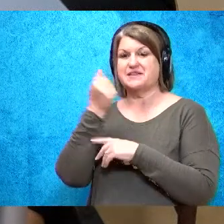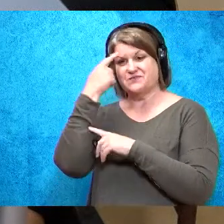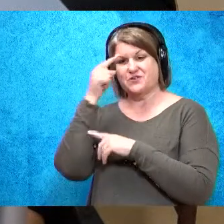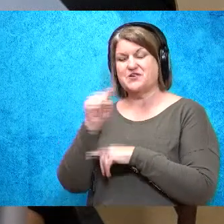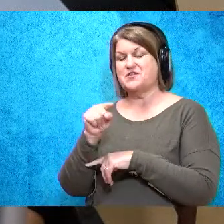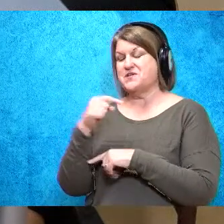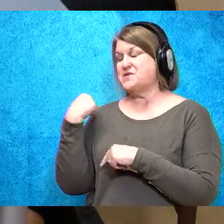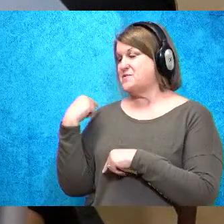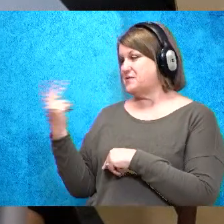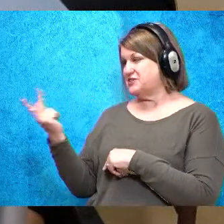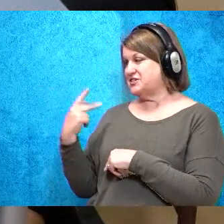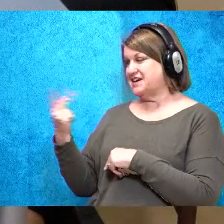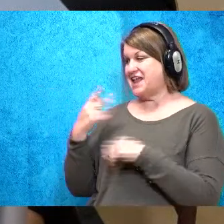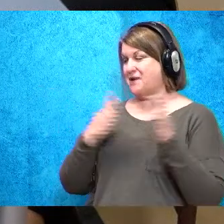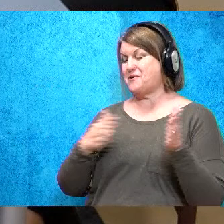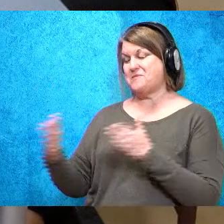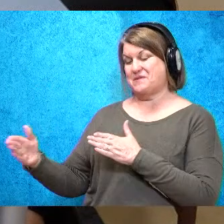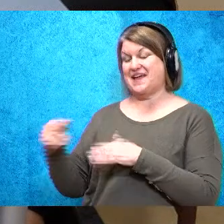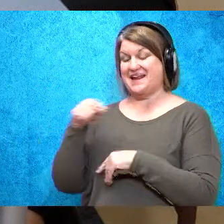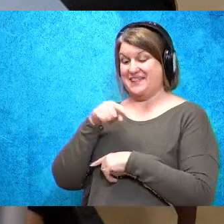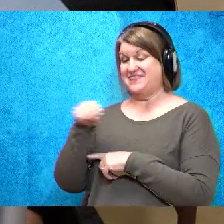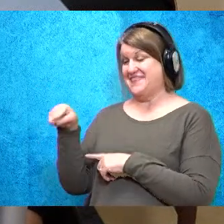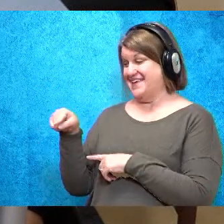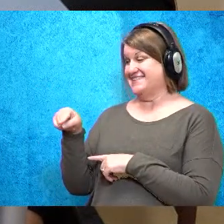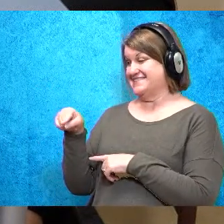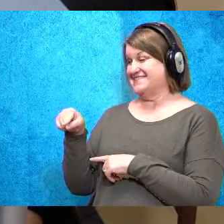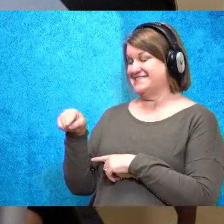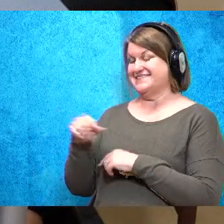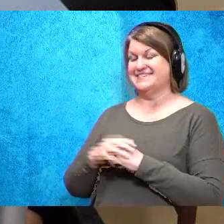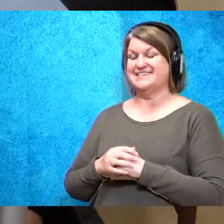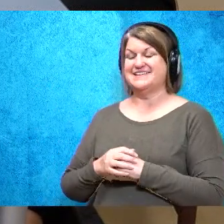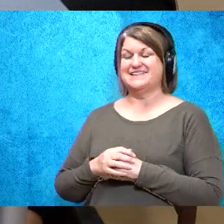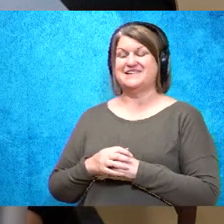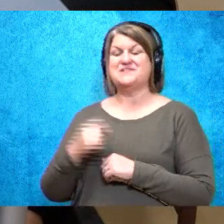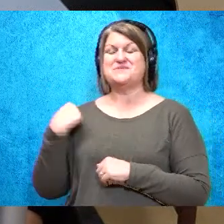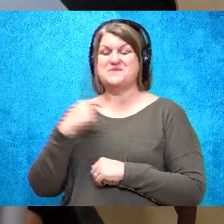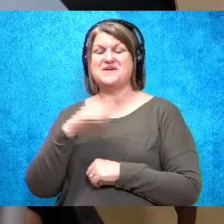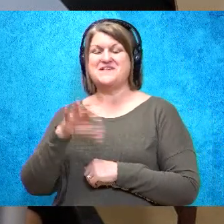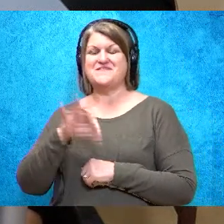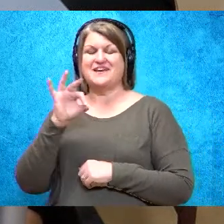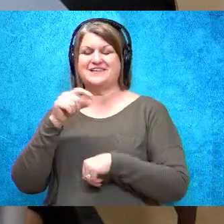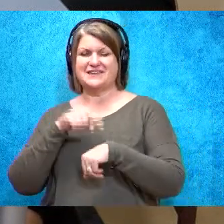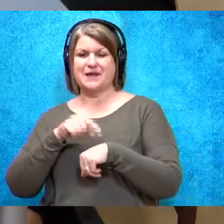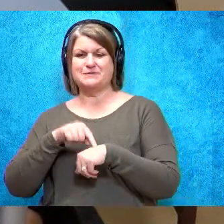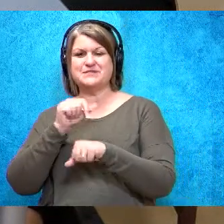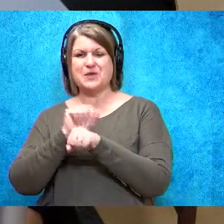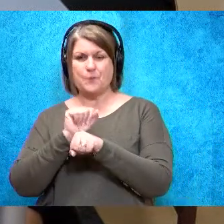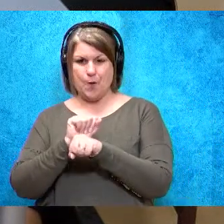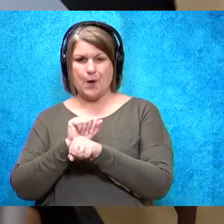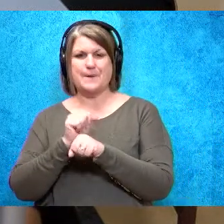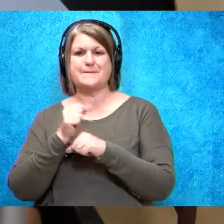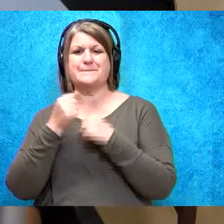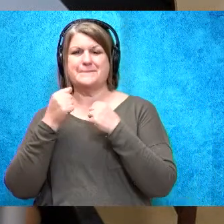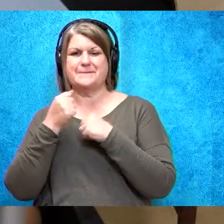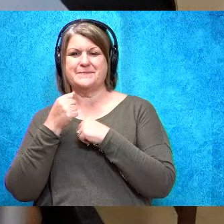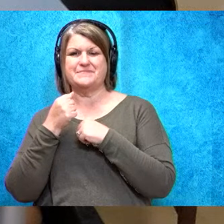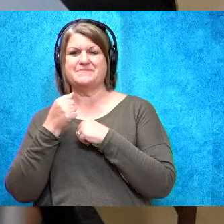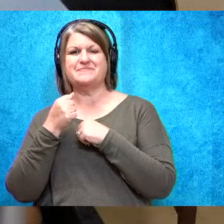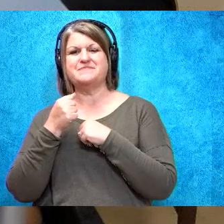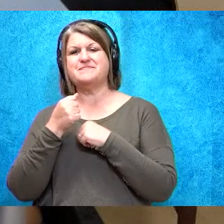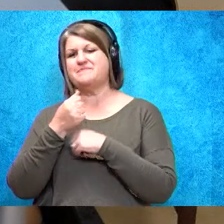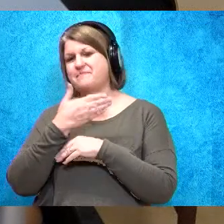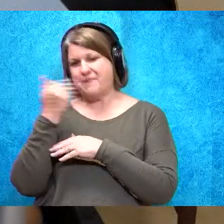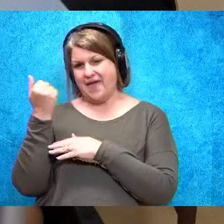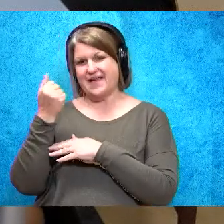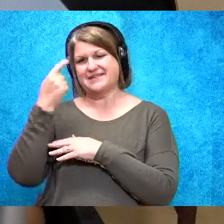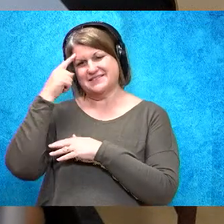two different times that we worked best in our planning. But we respected each